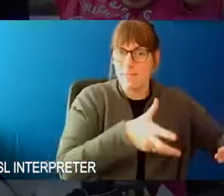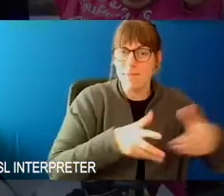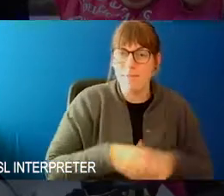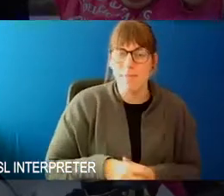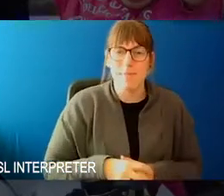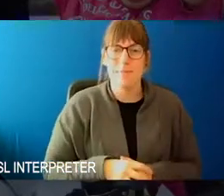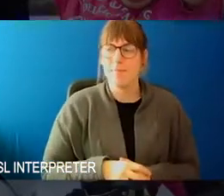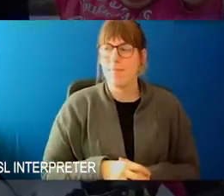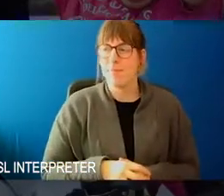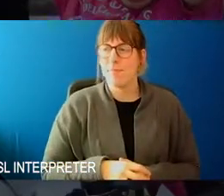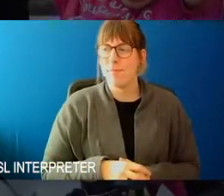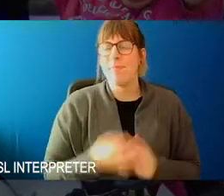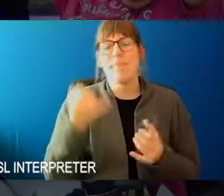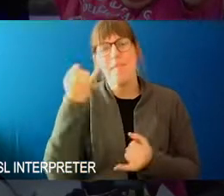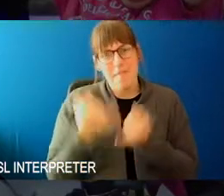science.